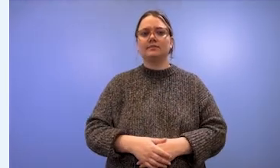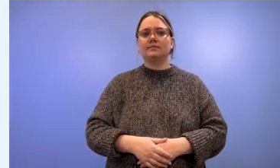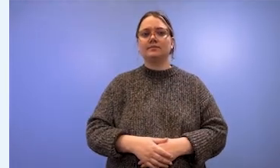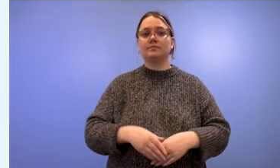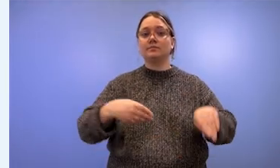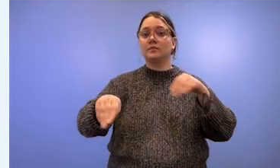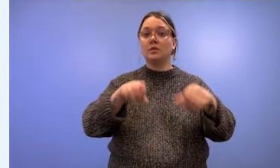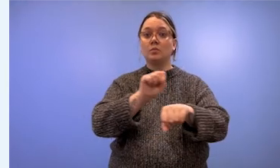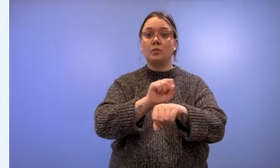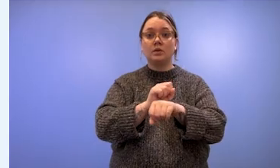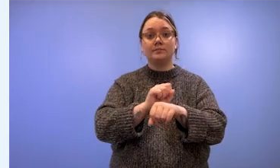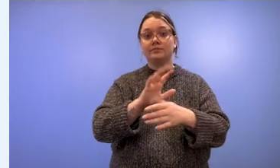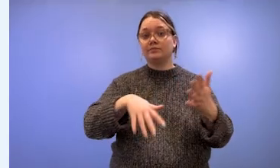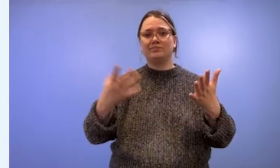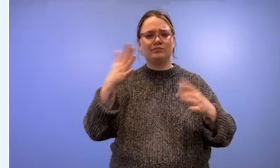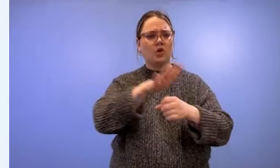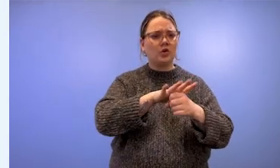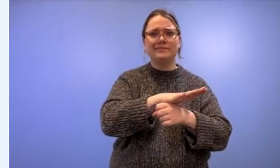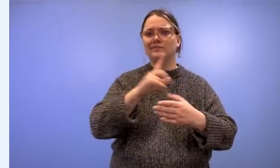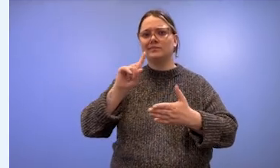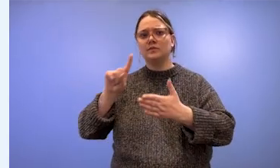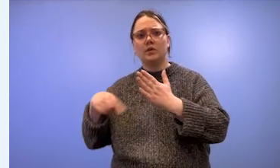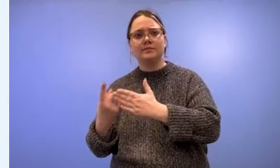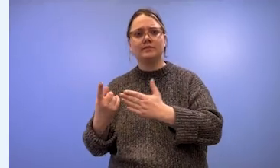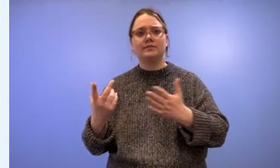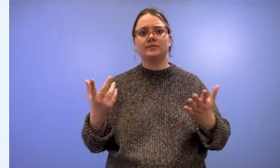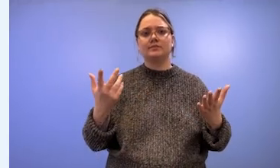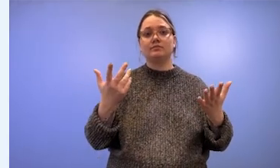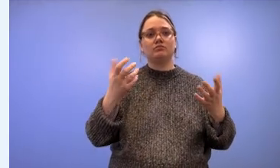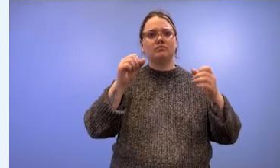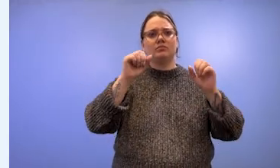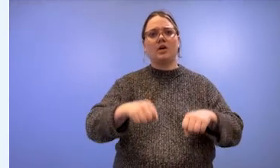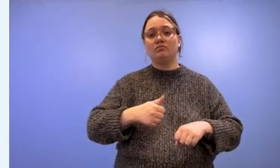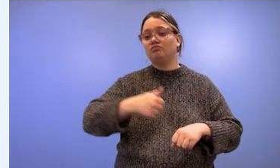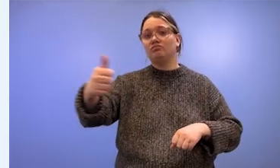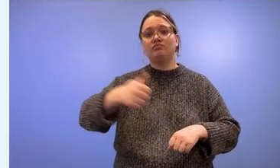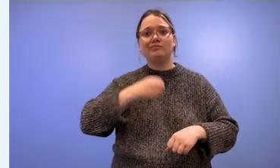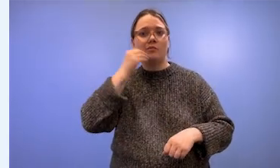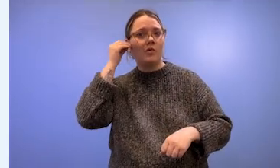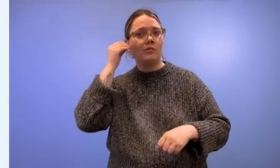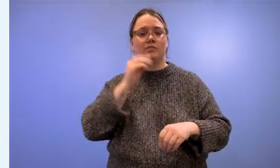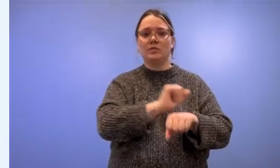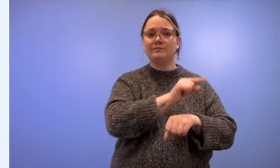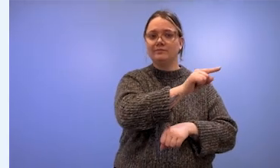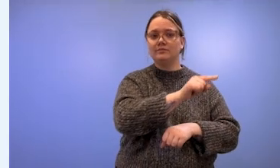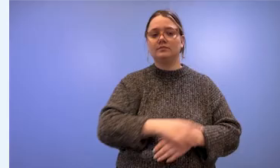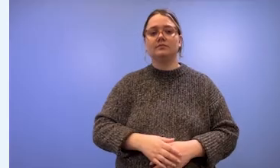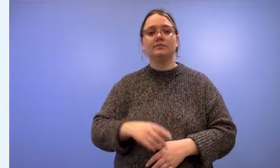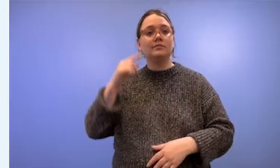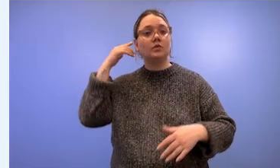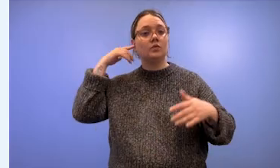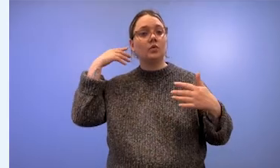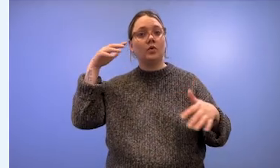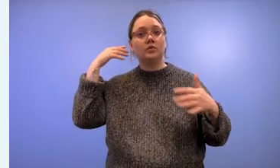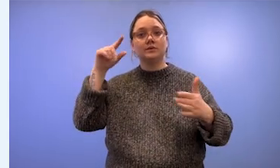arrangements, even hybrid working uh, location, so like location and hours, and noise